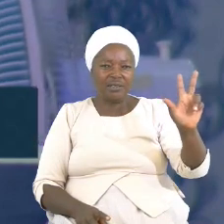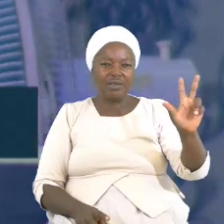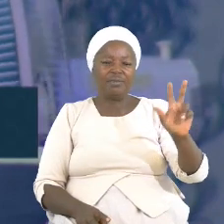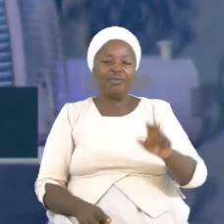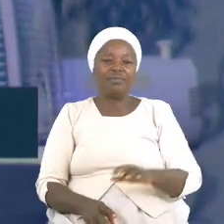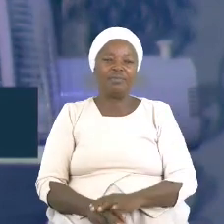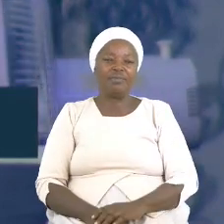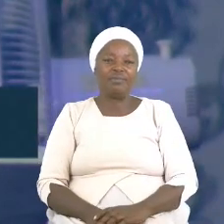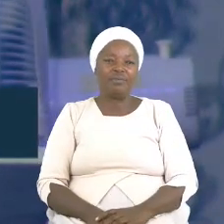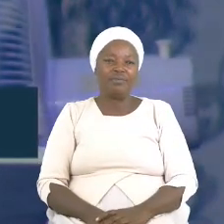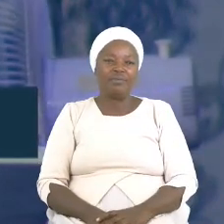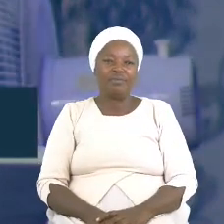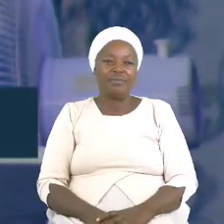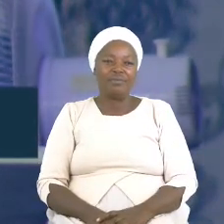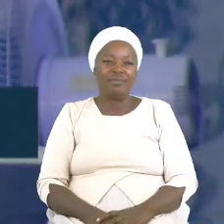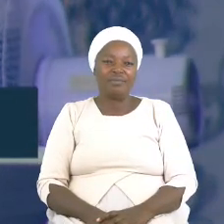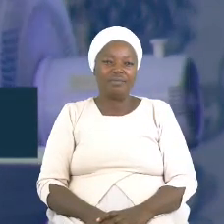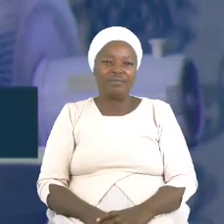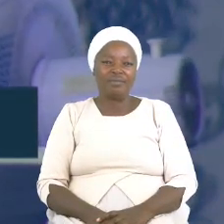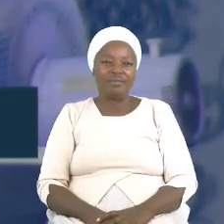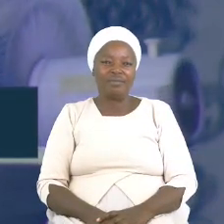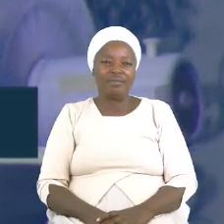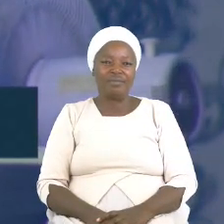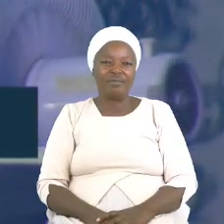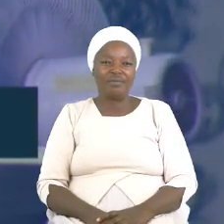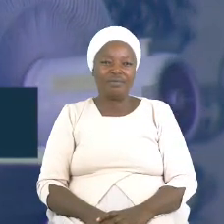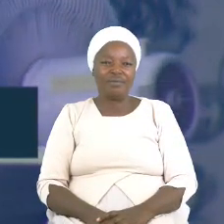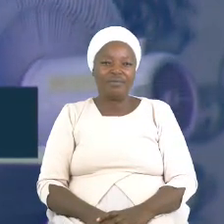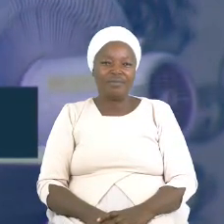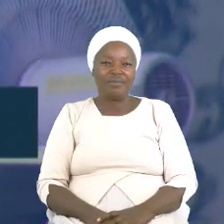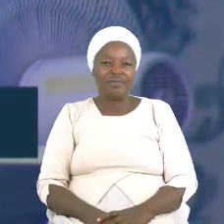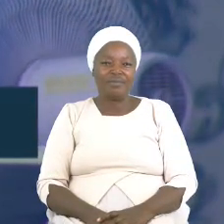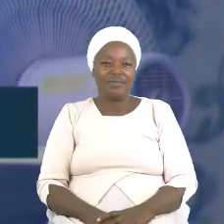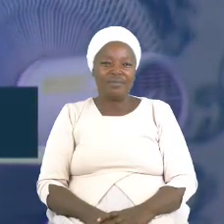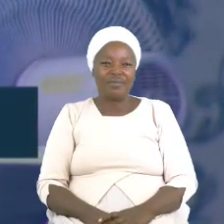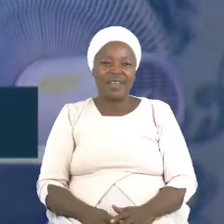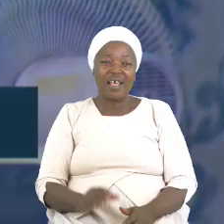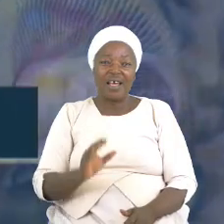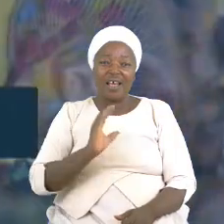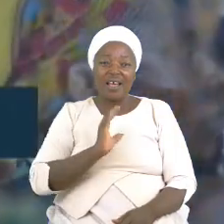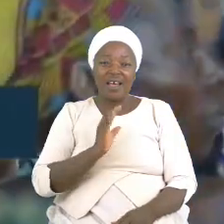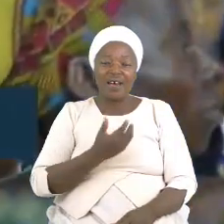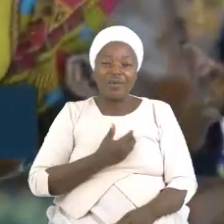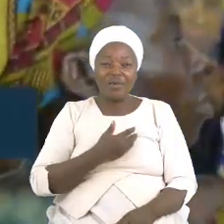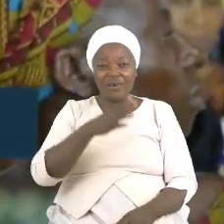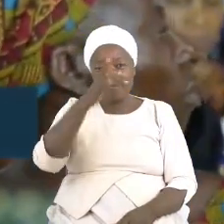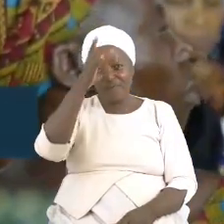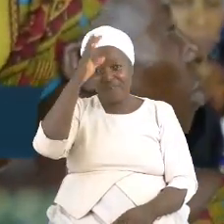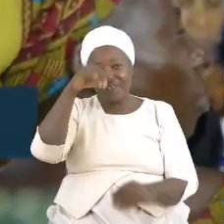Oh, our pastor is very happy that you took this decision tonight in giving your life to Christ.